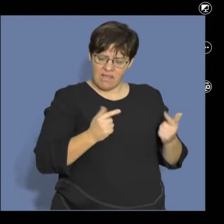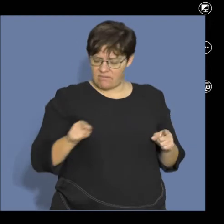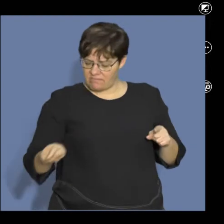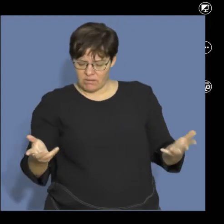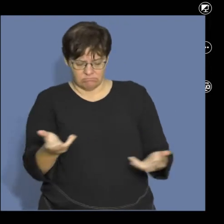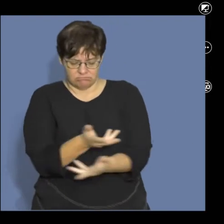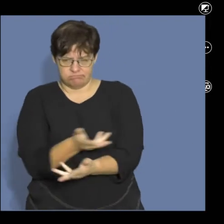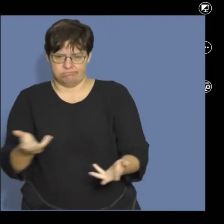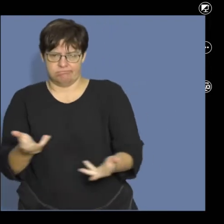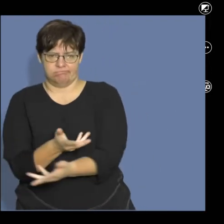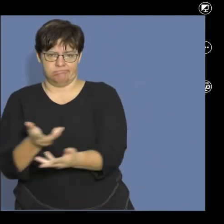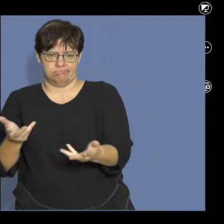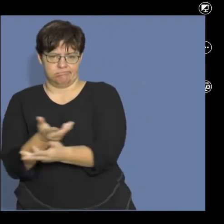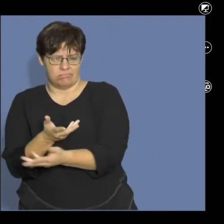environment.